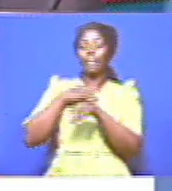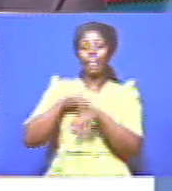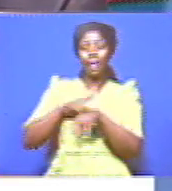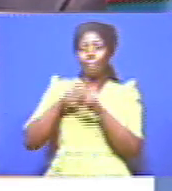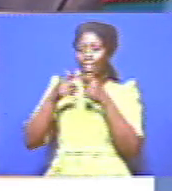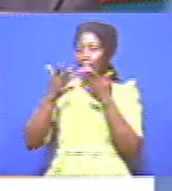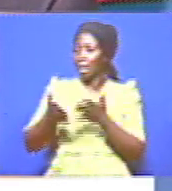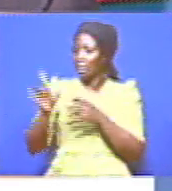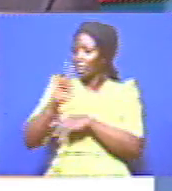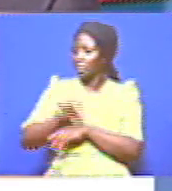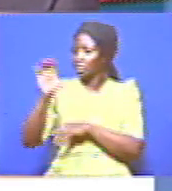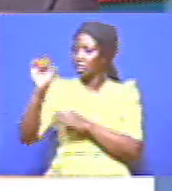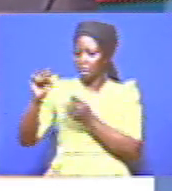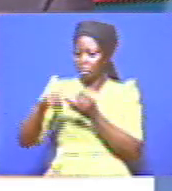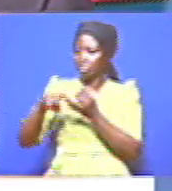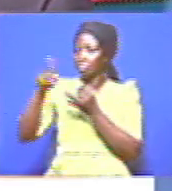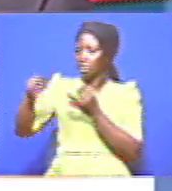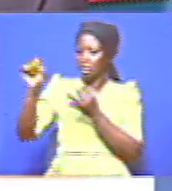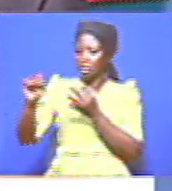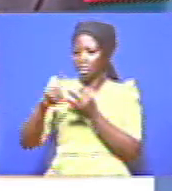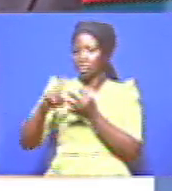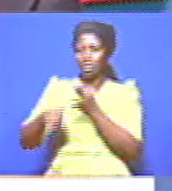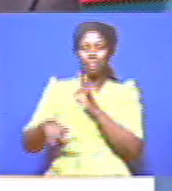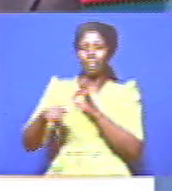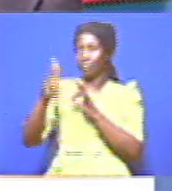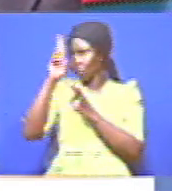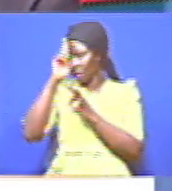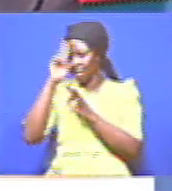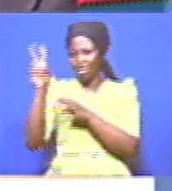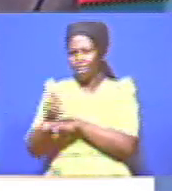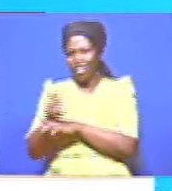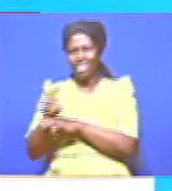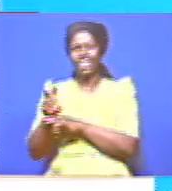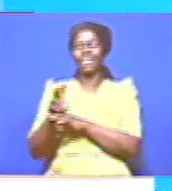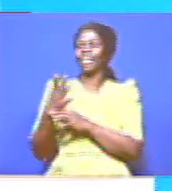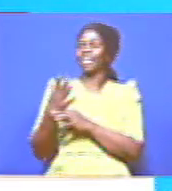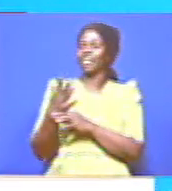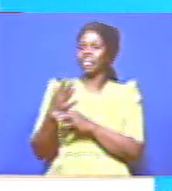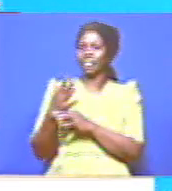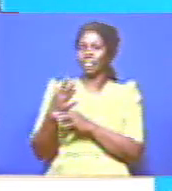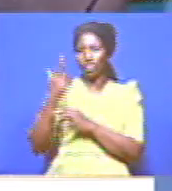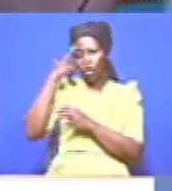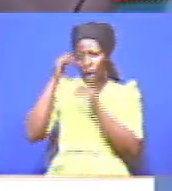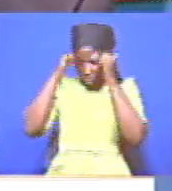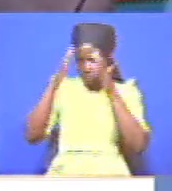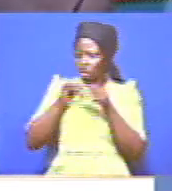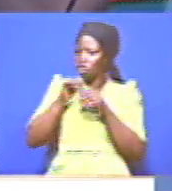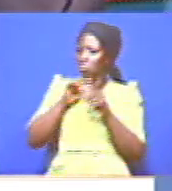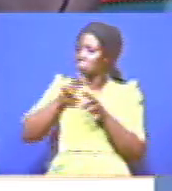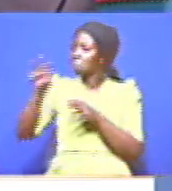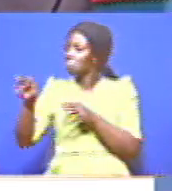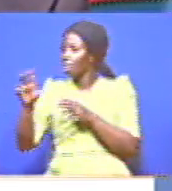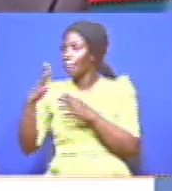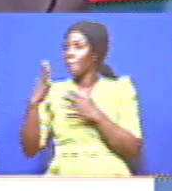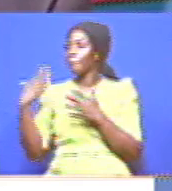Cabinet secretaries, mm-hmm. PSs, asking thousands, supervising. In fact, a student not to look at the paper or